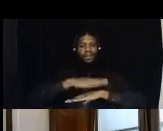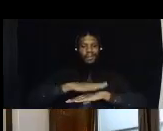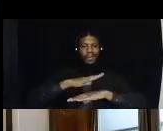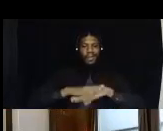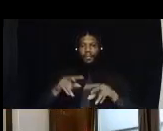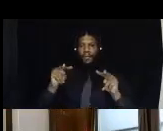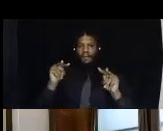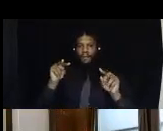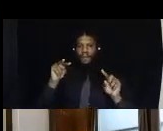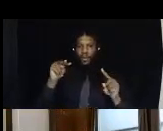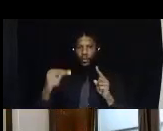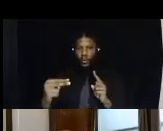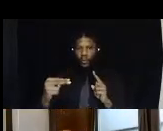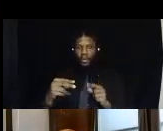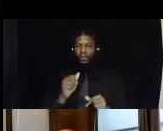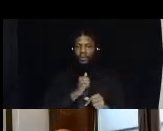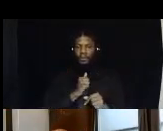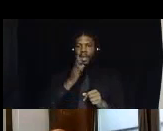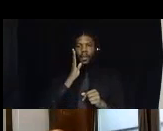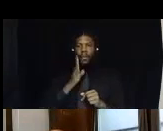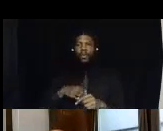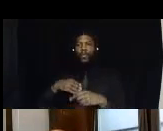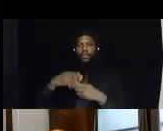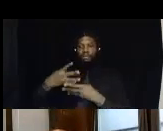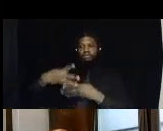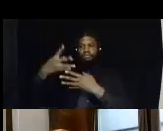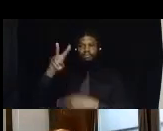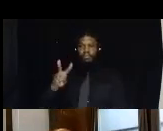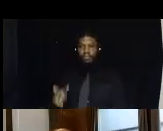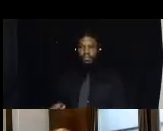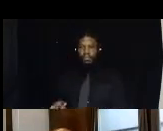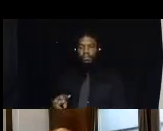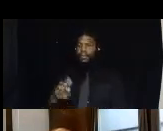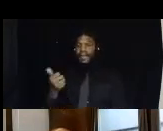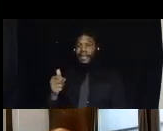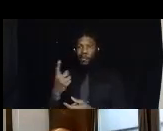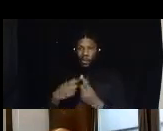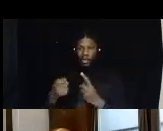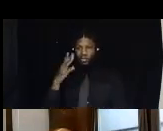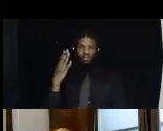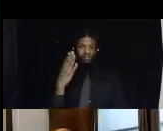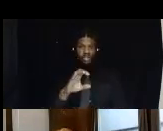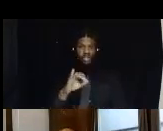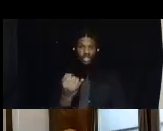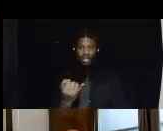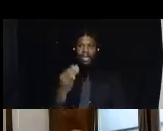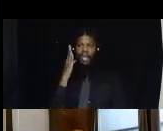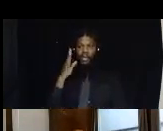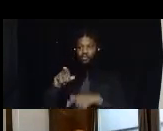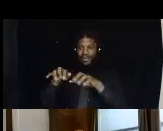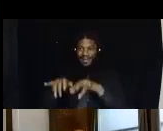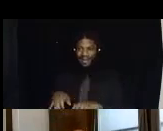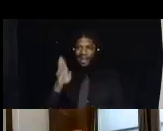any questions that you have for CJ directly, write them in the chat and I'll be able to convey